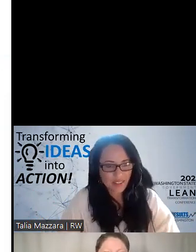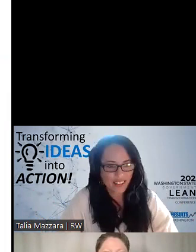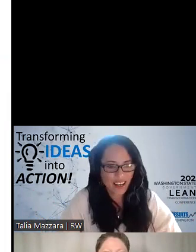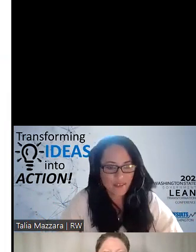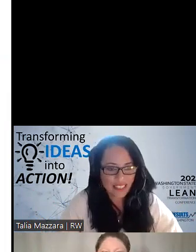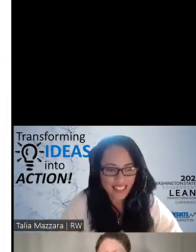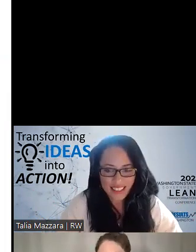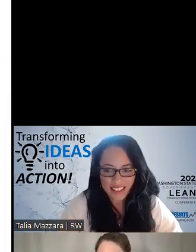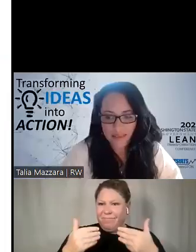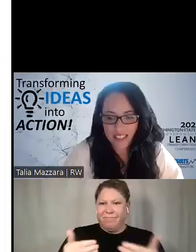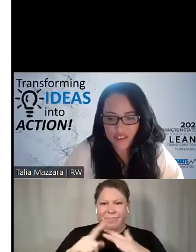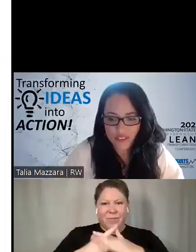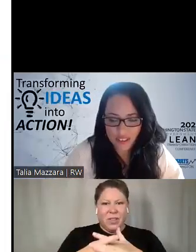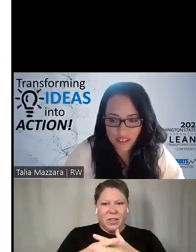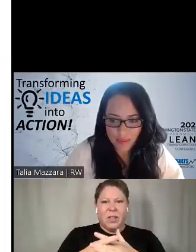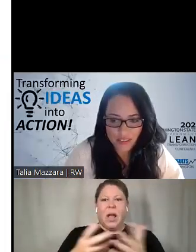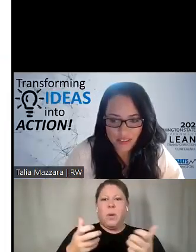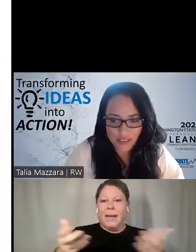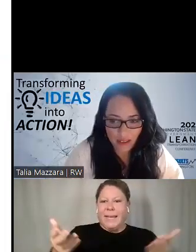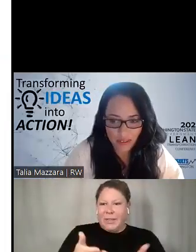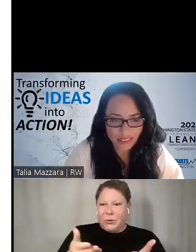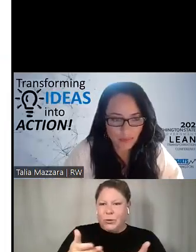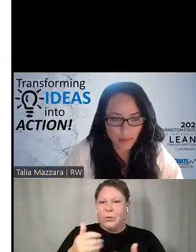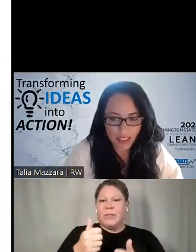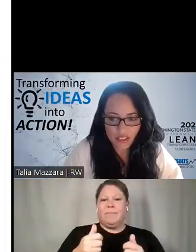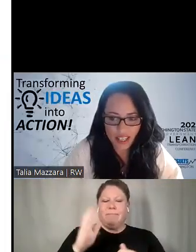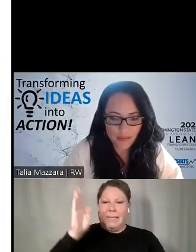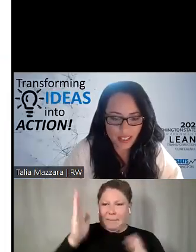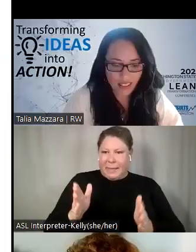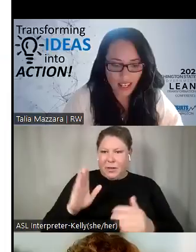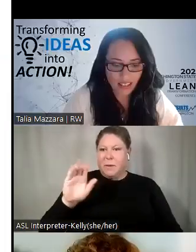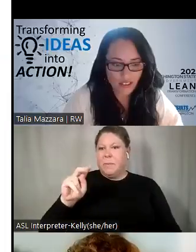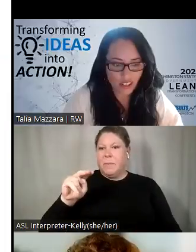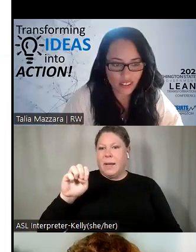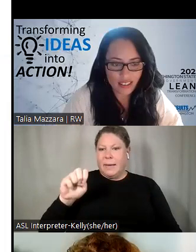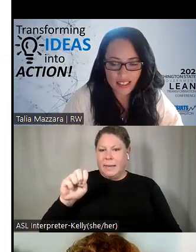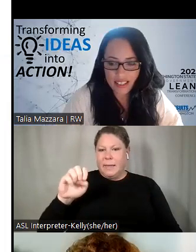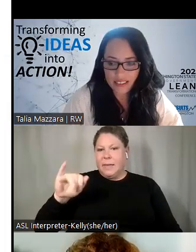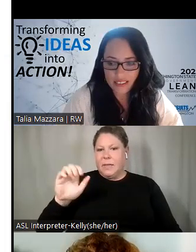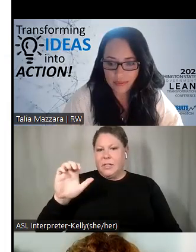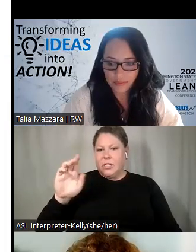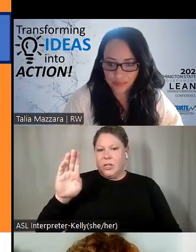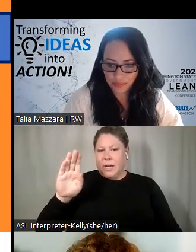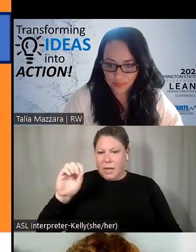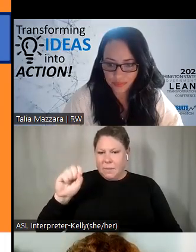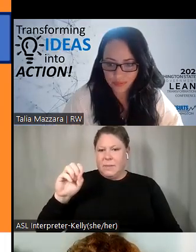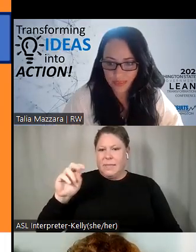into it. I want to take time to introduce our speakers of the hour, Bonnie Jacobson and Jonathan Sears.